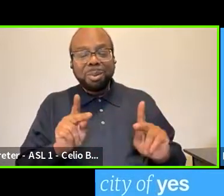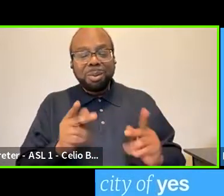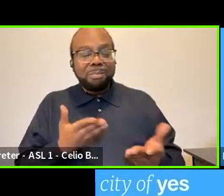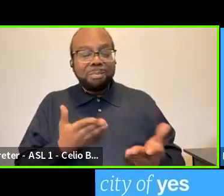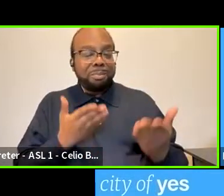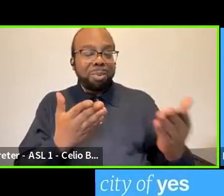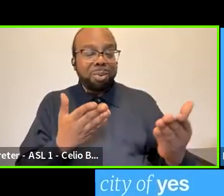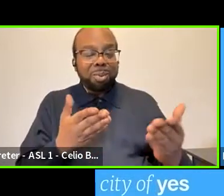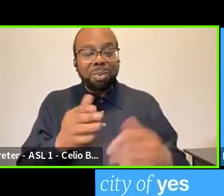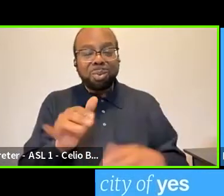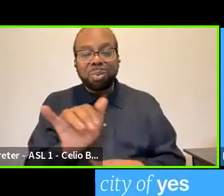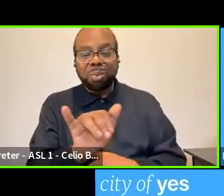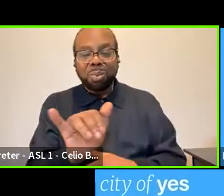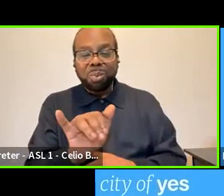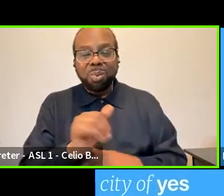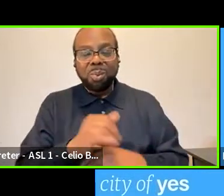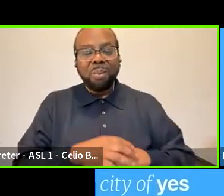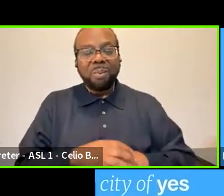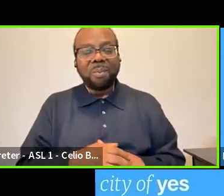well.